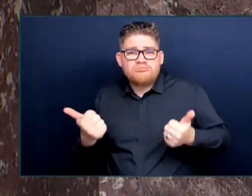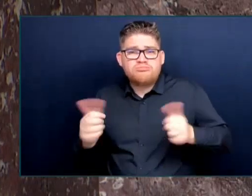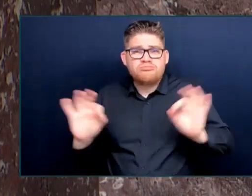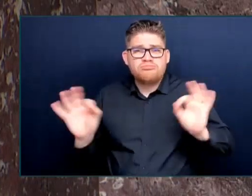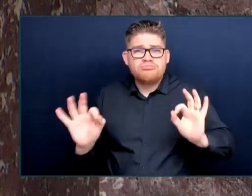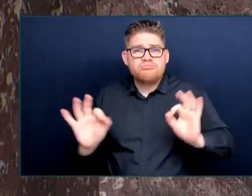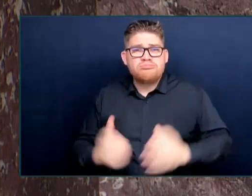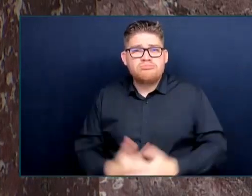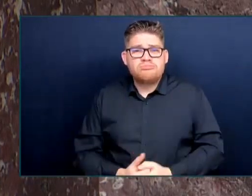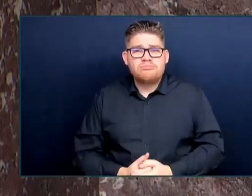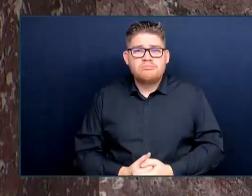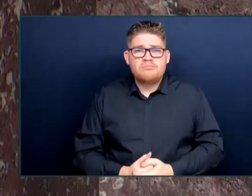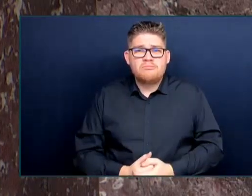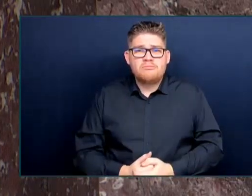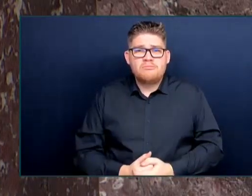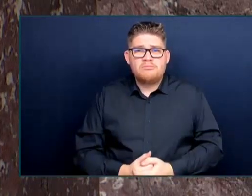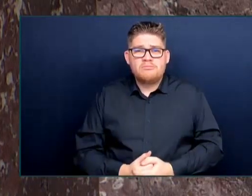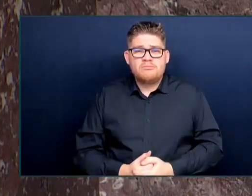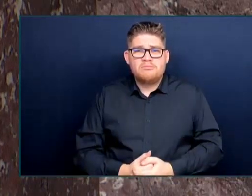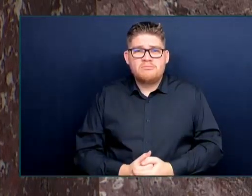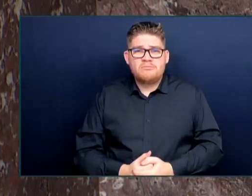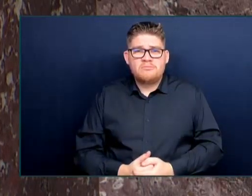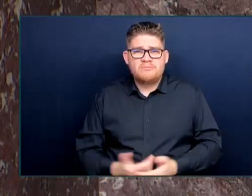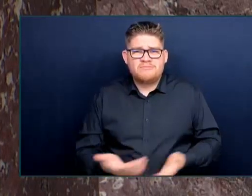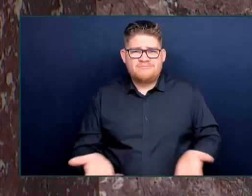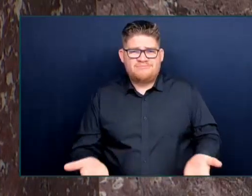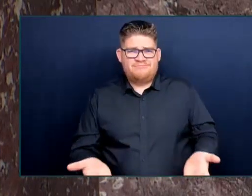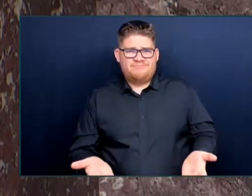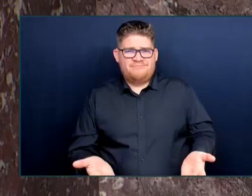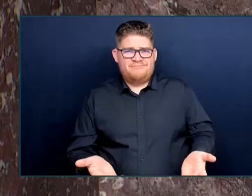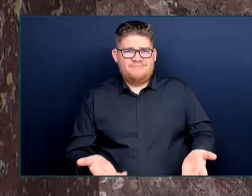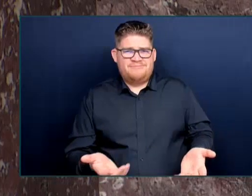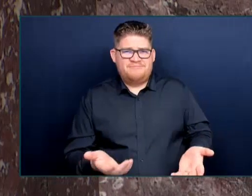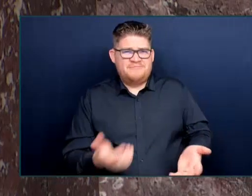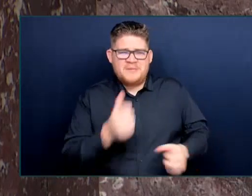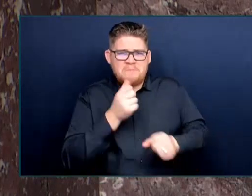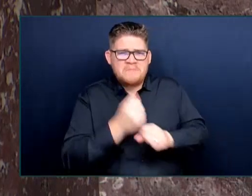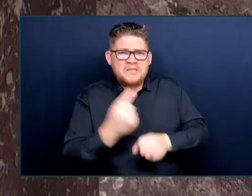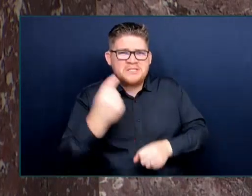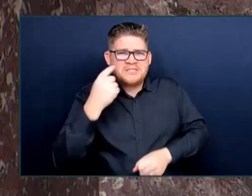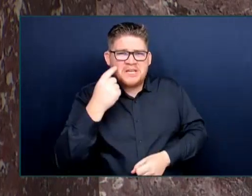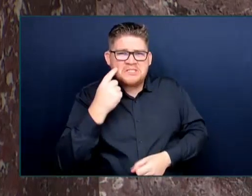to the Premier, why does the Ministry of Health